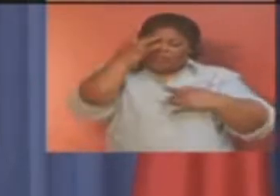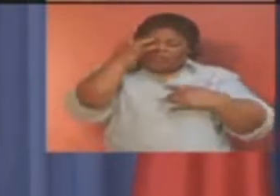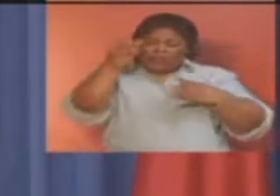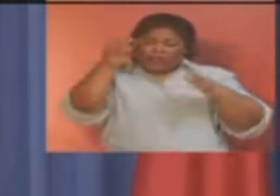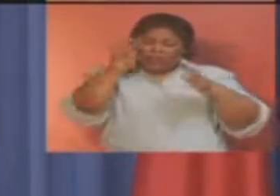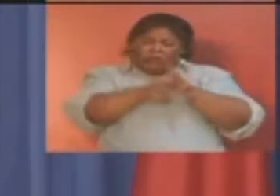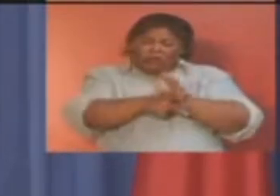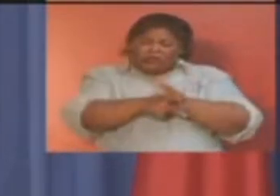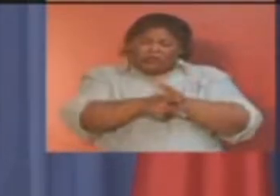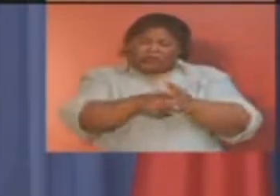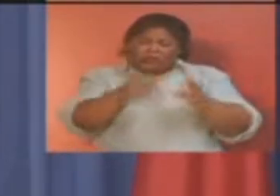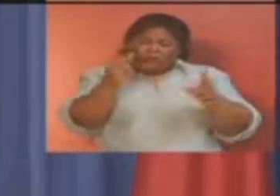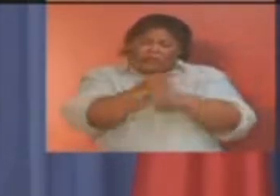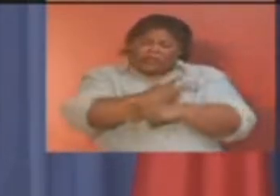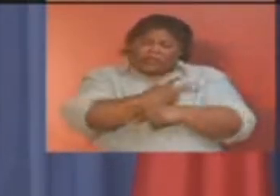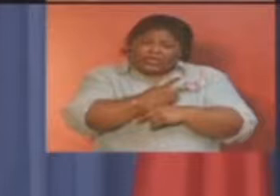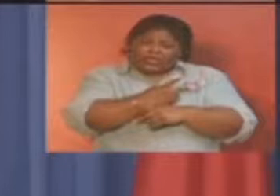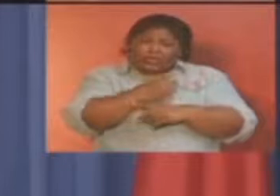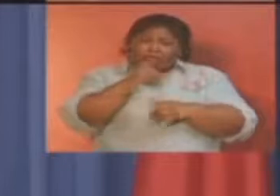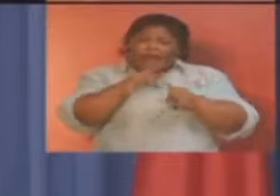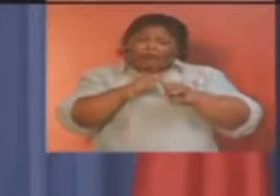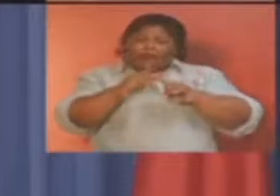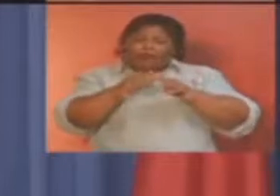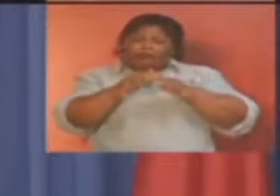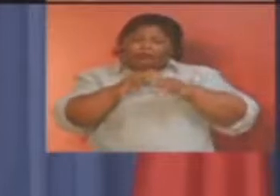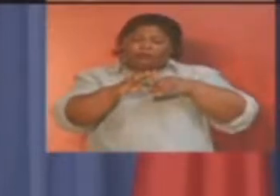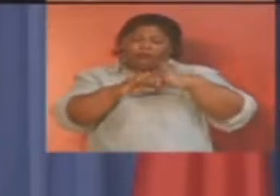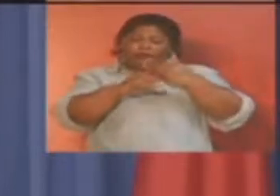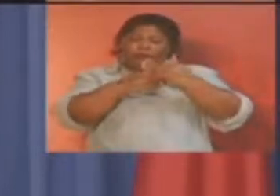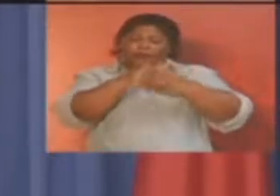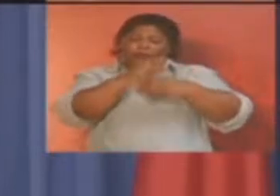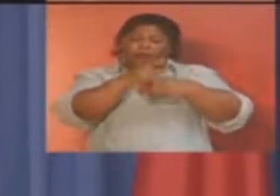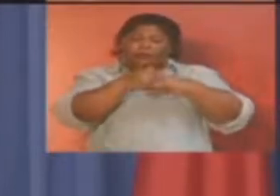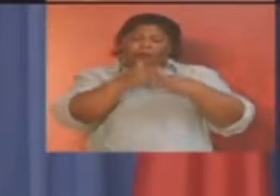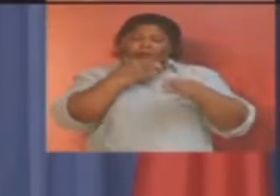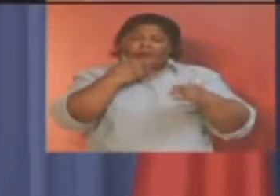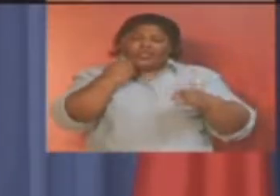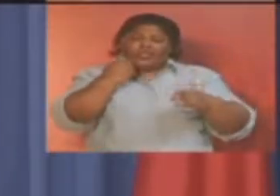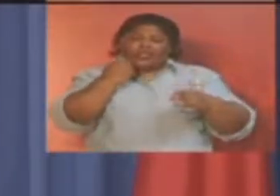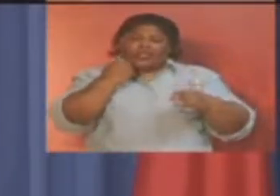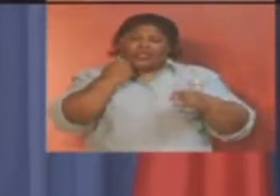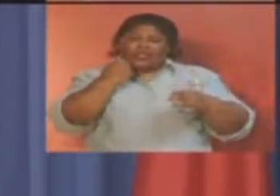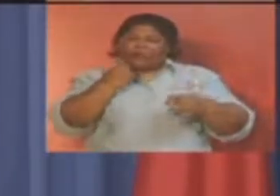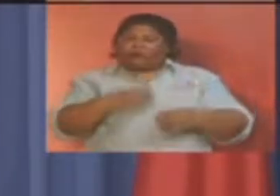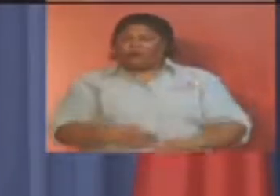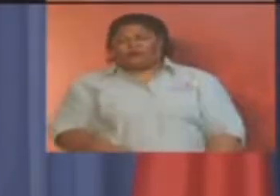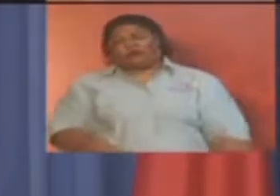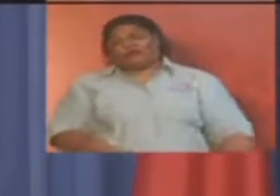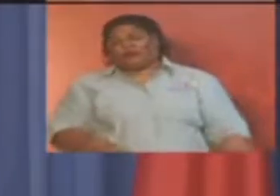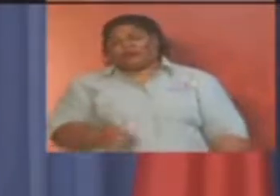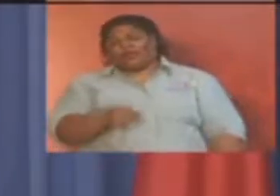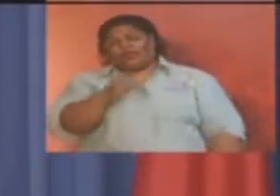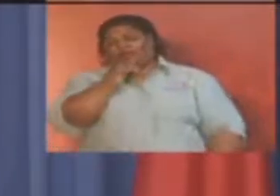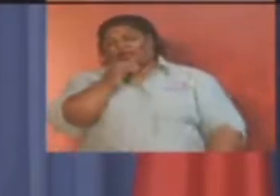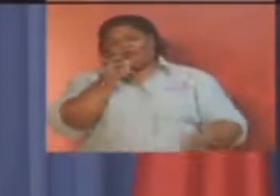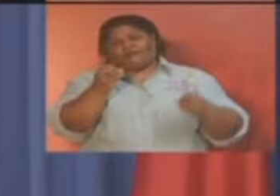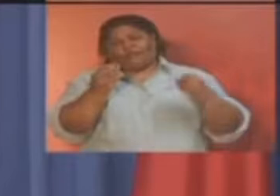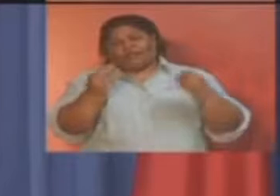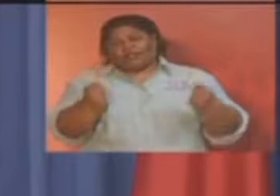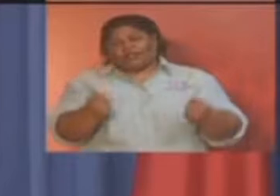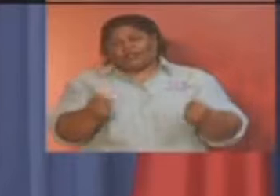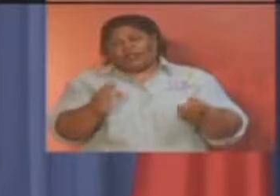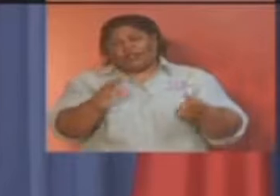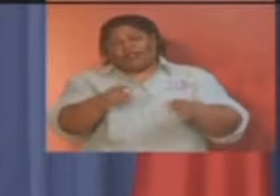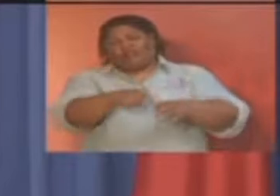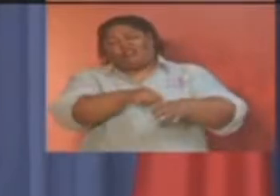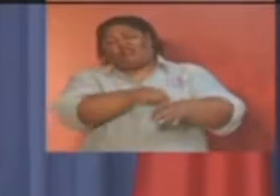time to get better. So I know the solutions that are being put in place will work with your help, only with